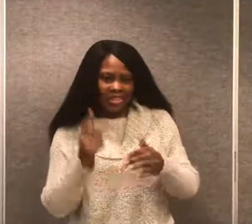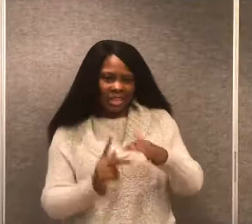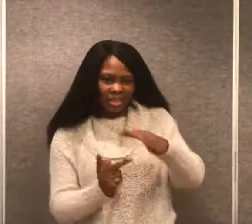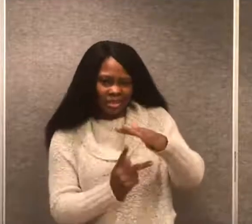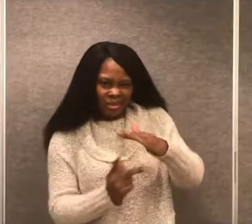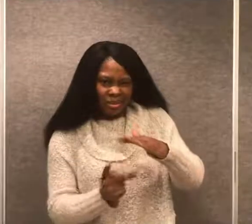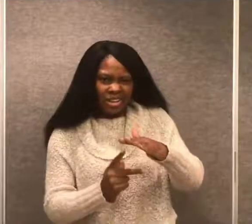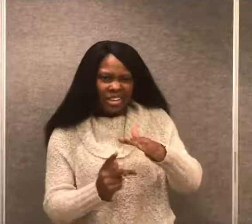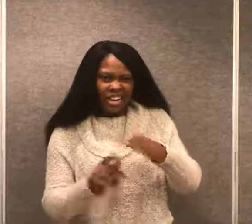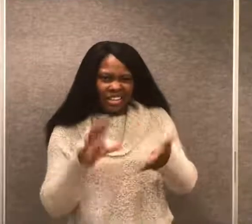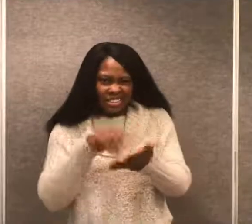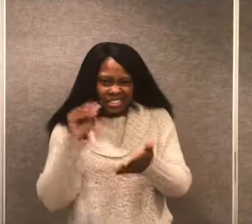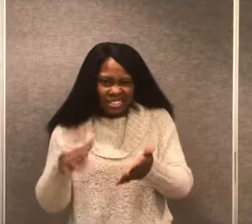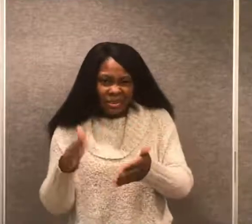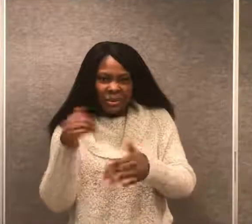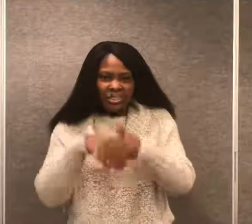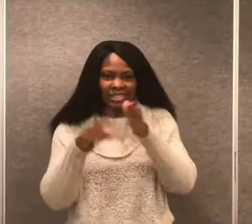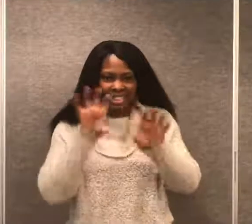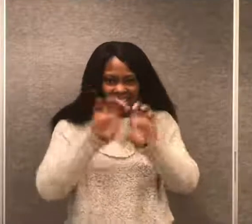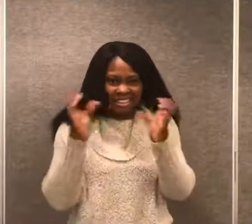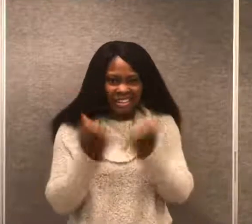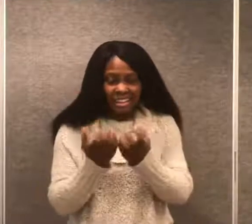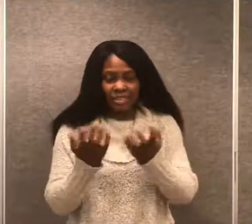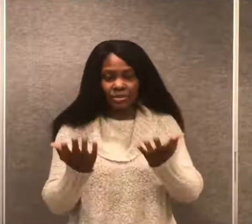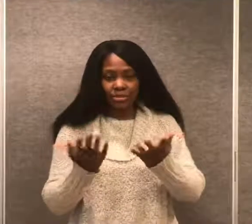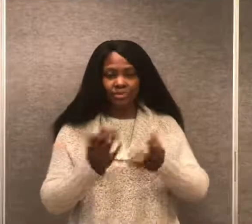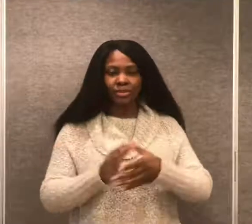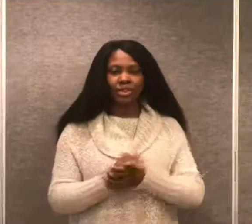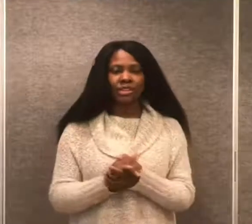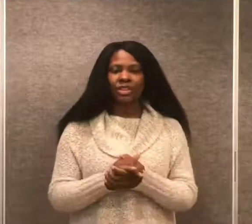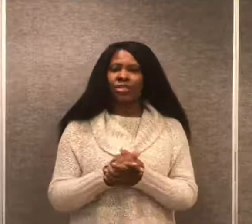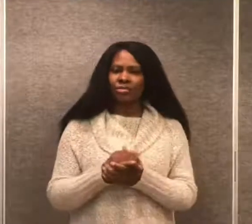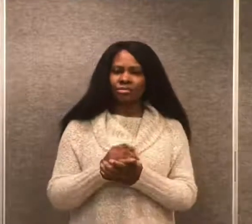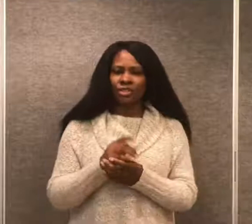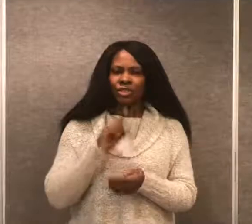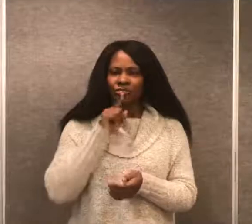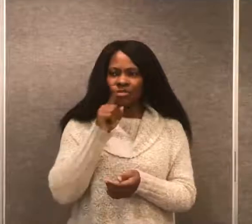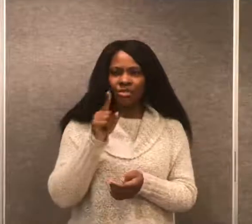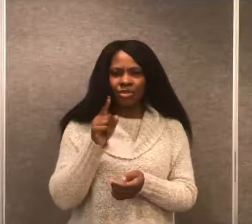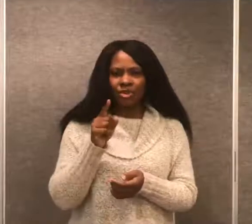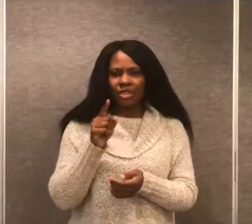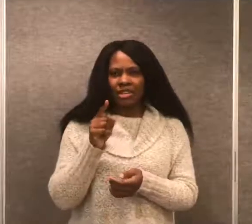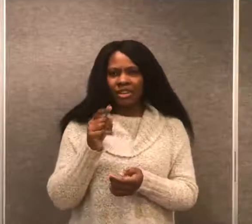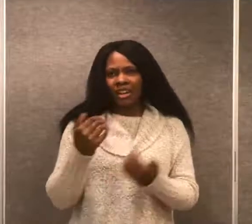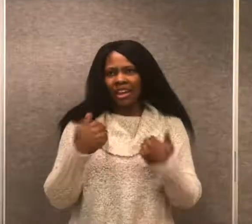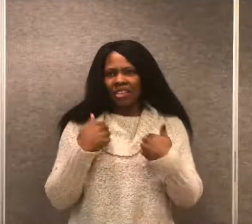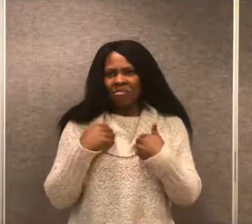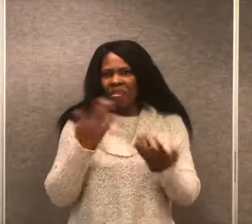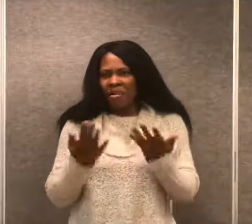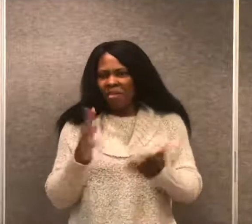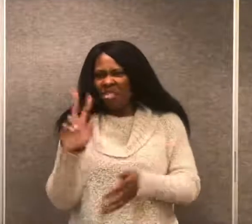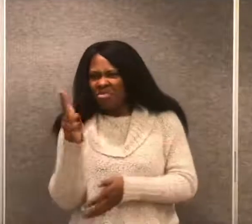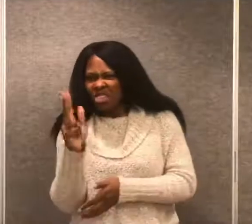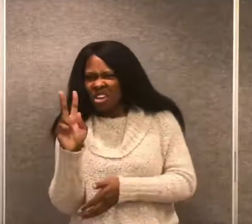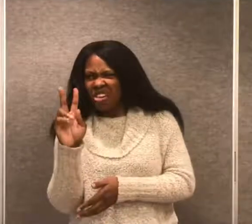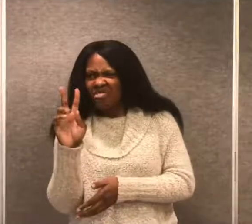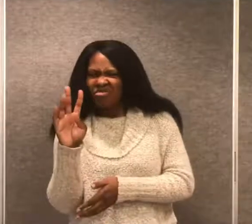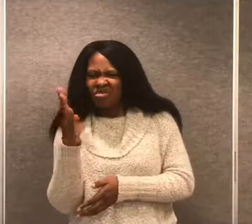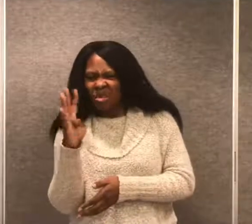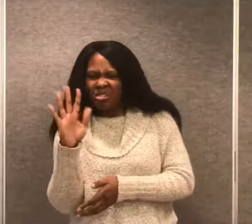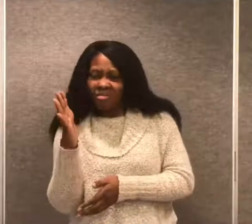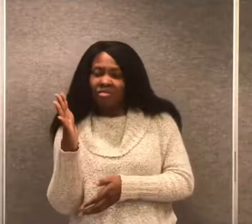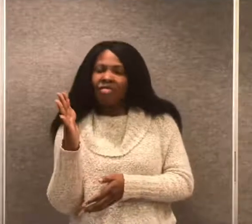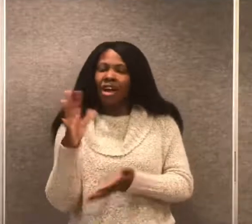students had the opportunity to opt out and not attend school. So it was truly like an average of like 4 to 5 kids in some classrooms, as well as our